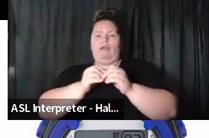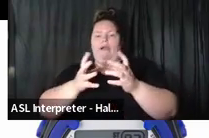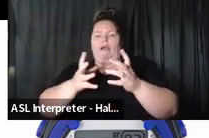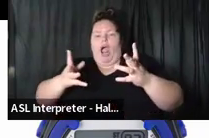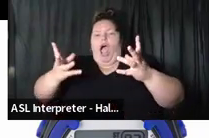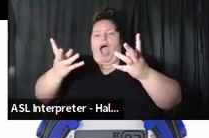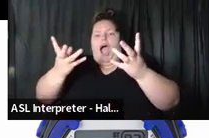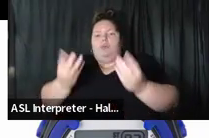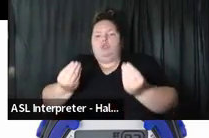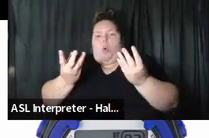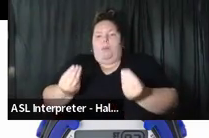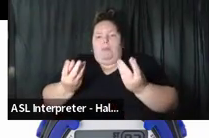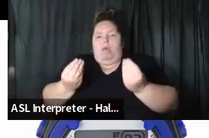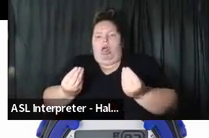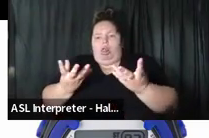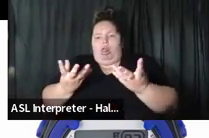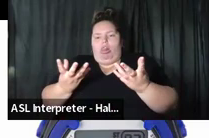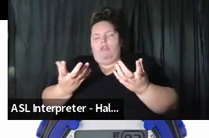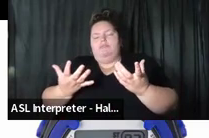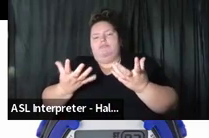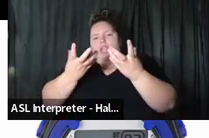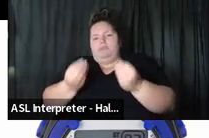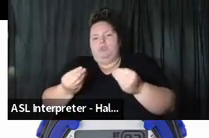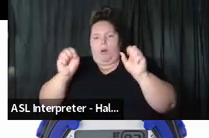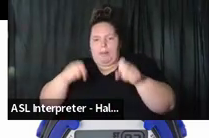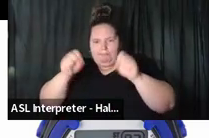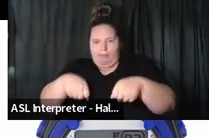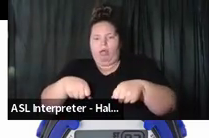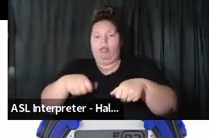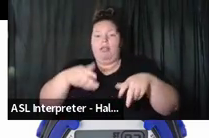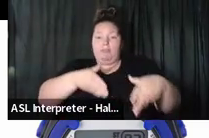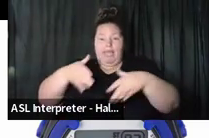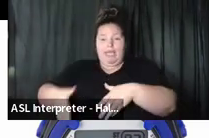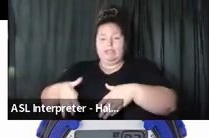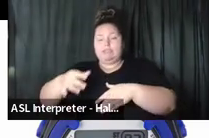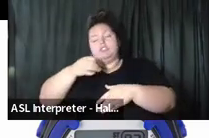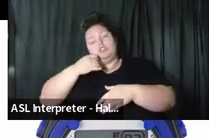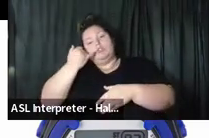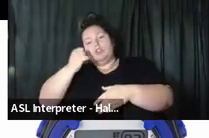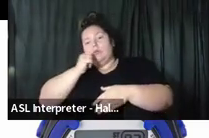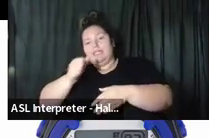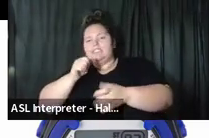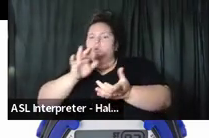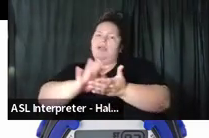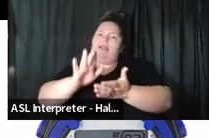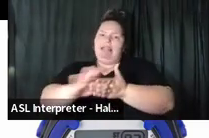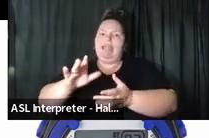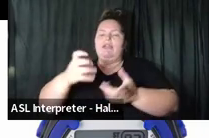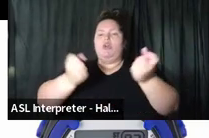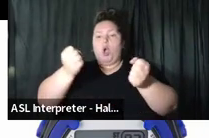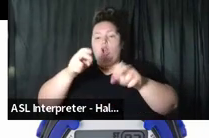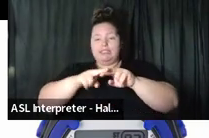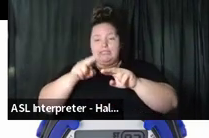pants. So if there was an accident, you wouldn't have to, you know, clean out the car seat and all that, which can be just a hassle in